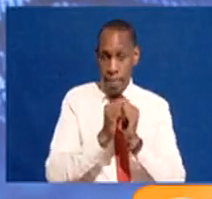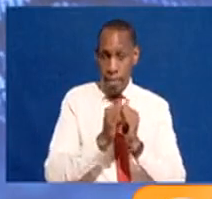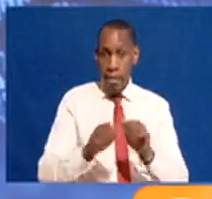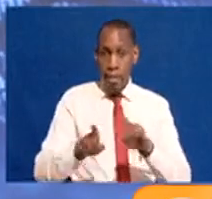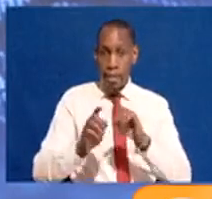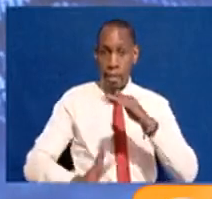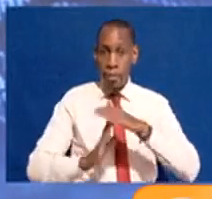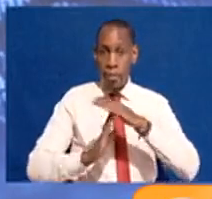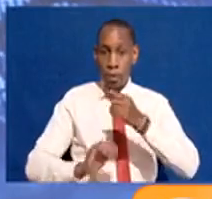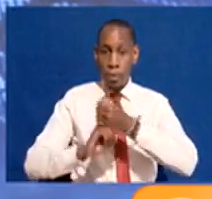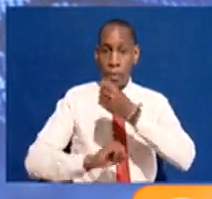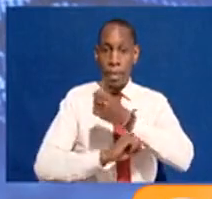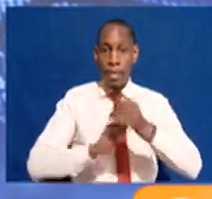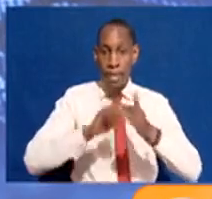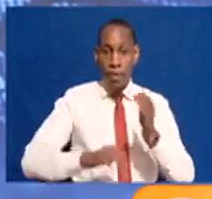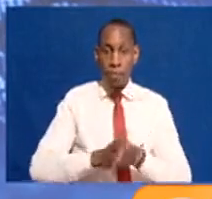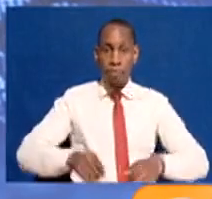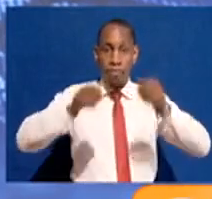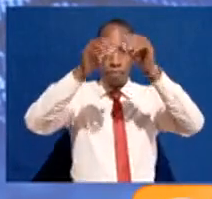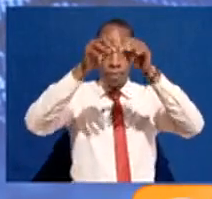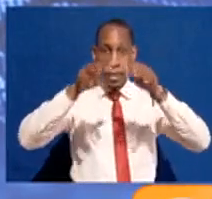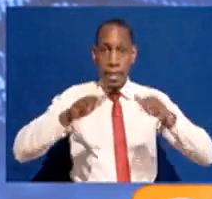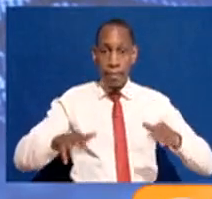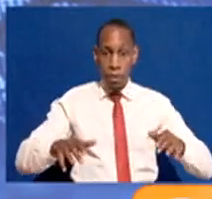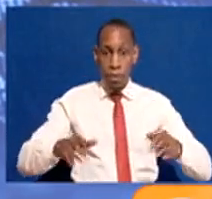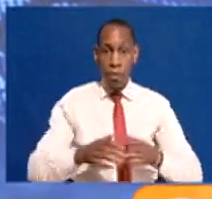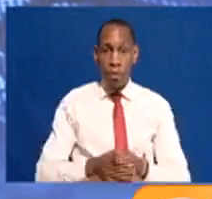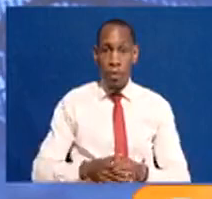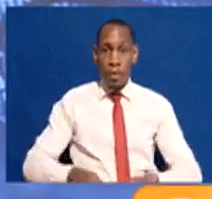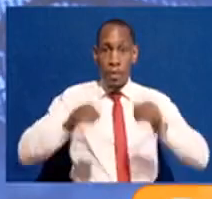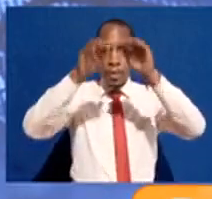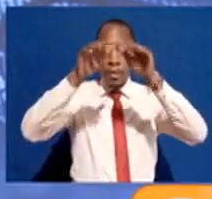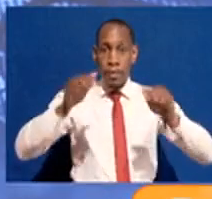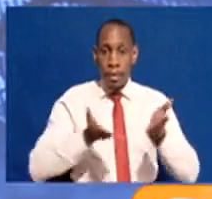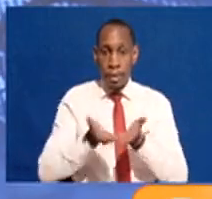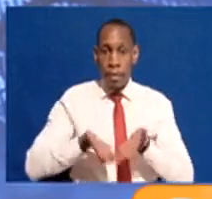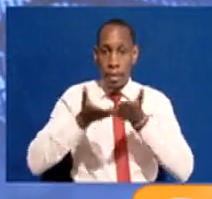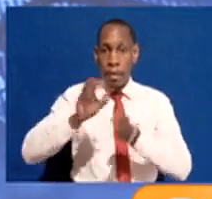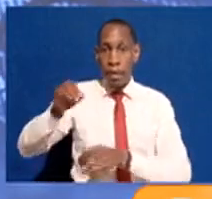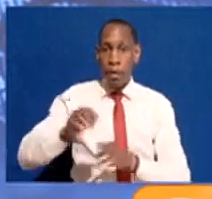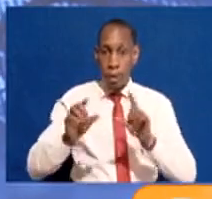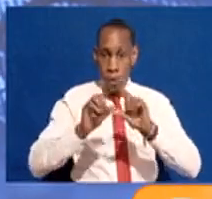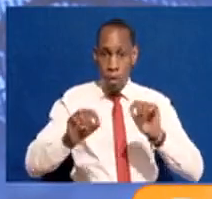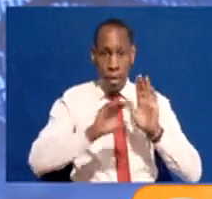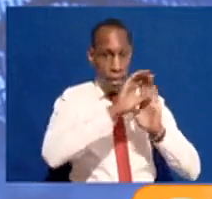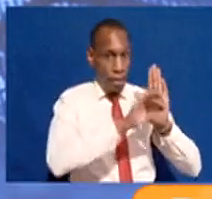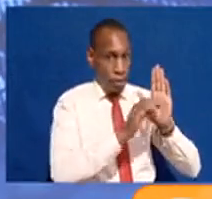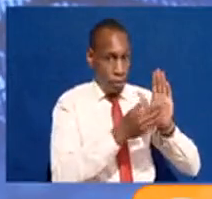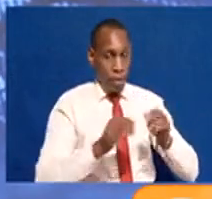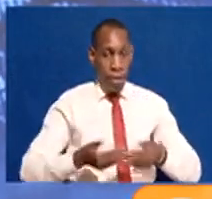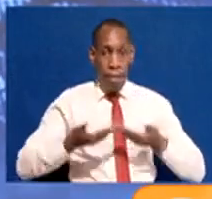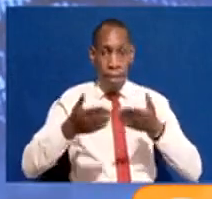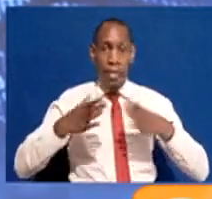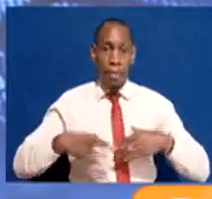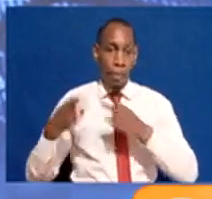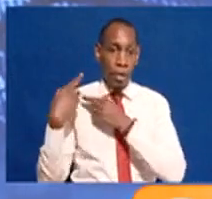of the key pillars of which was devolution. Devolve services to the counties, they said. Give people the